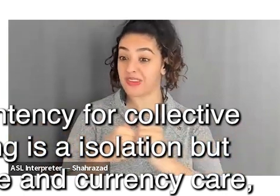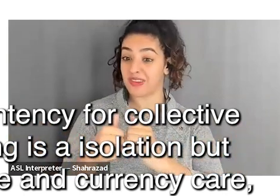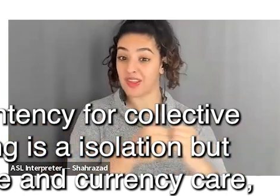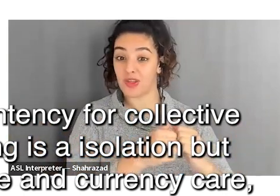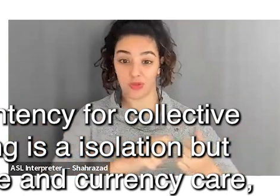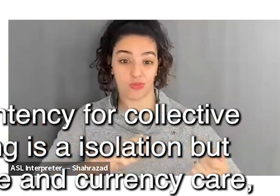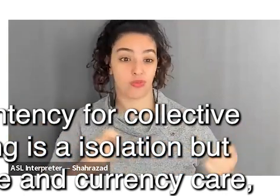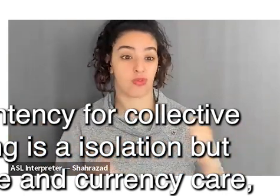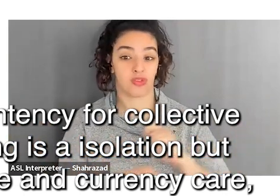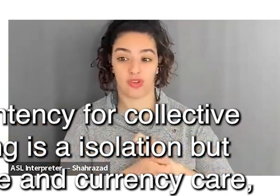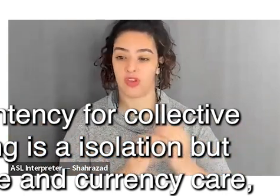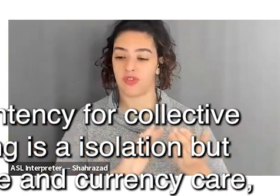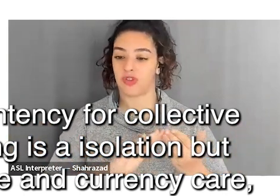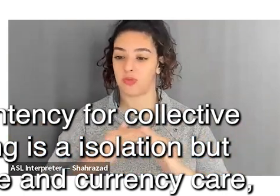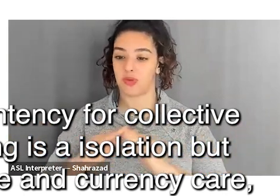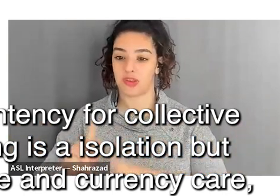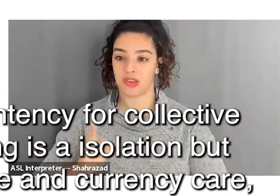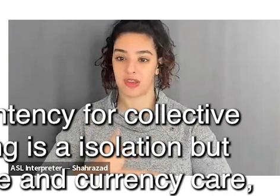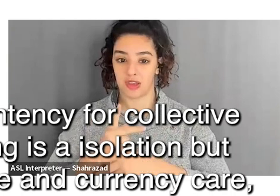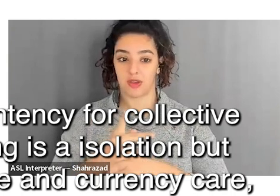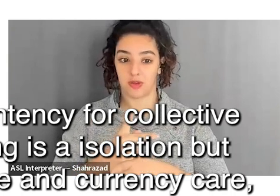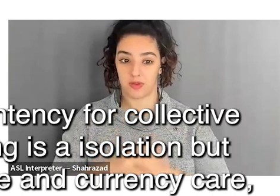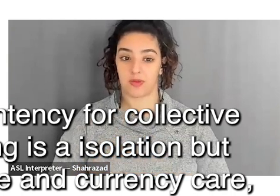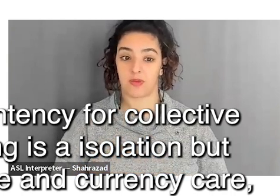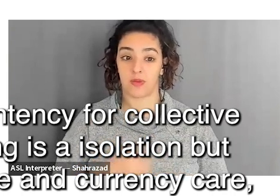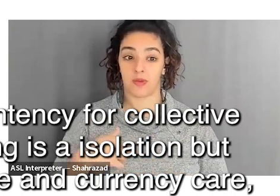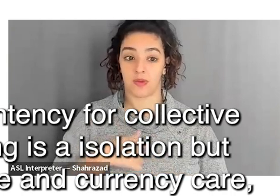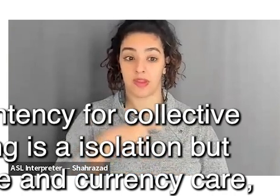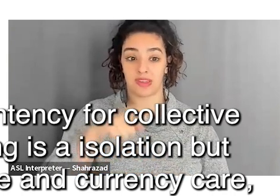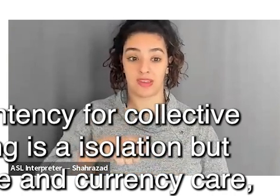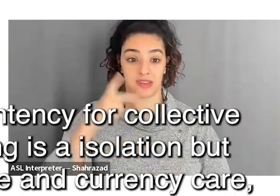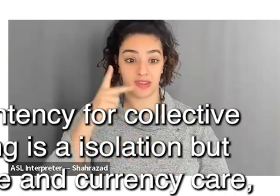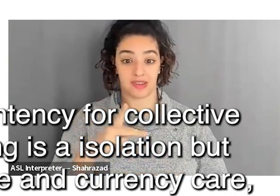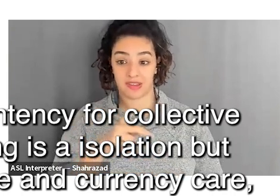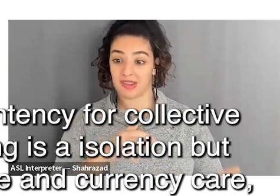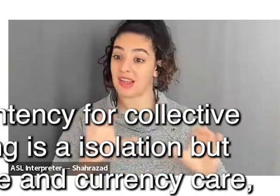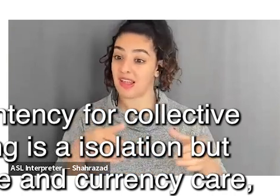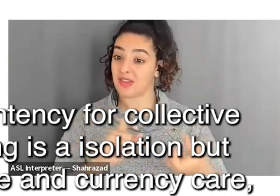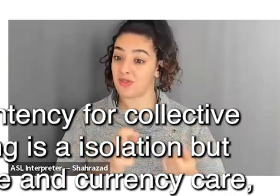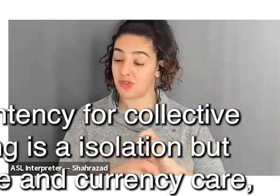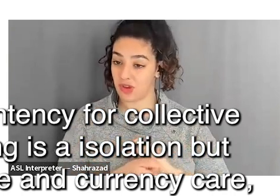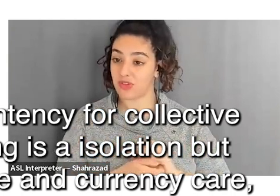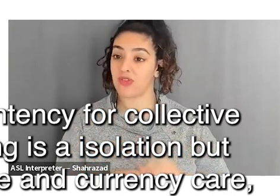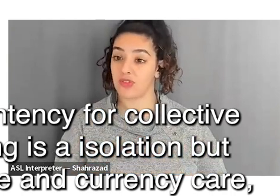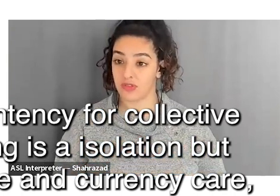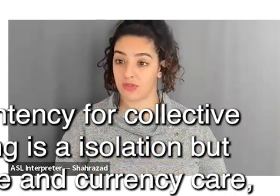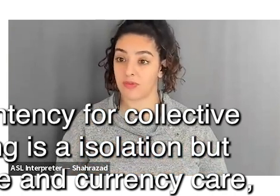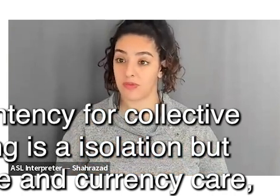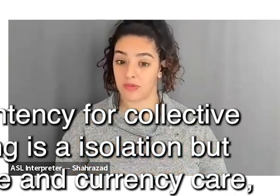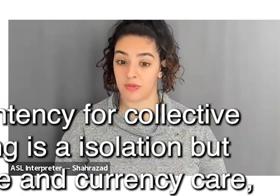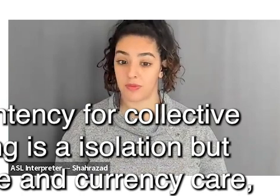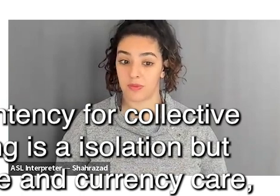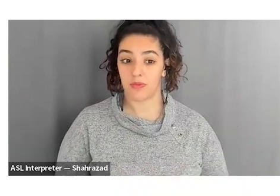that we forget, is the collective change and the community care. And we have one of my